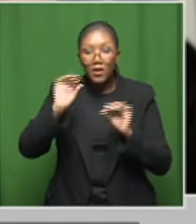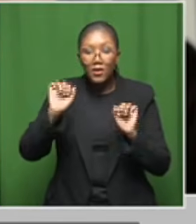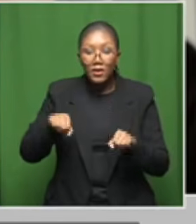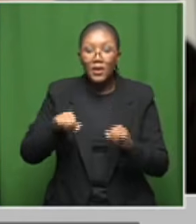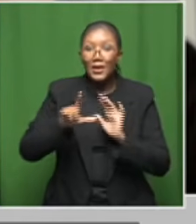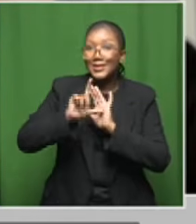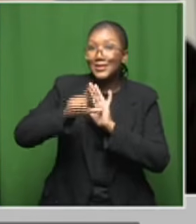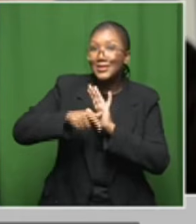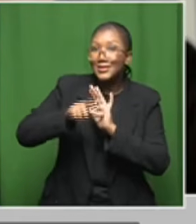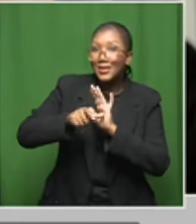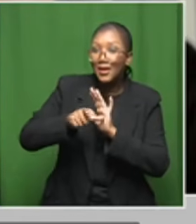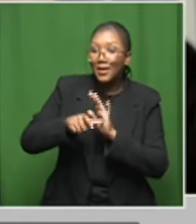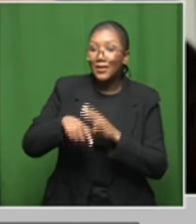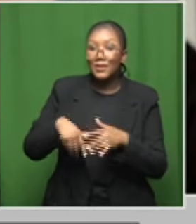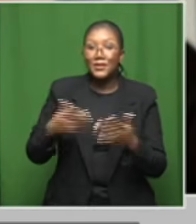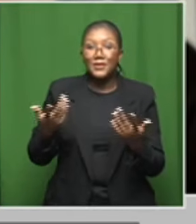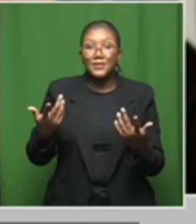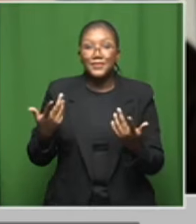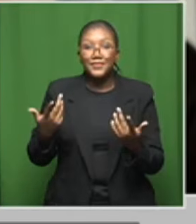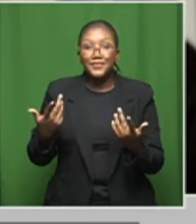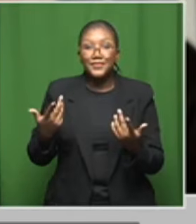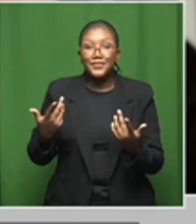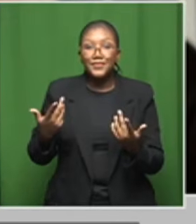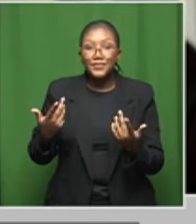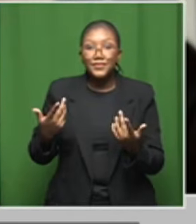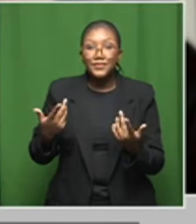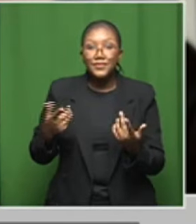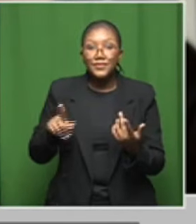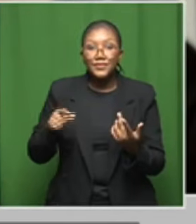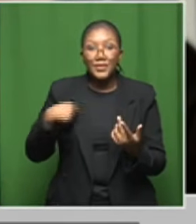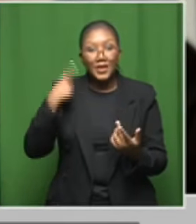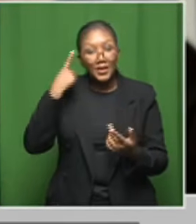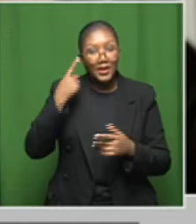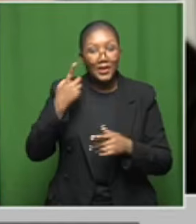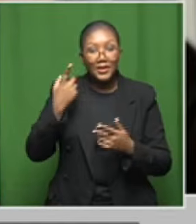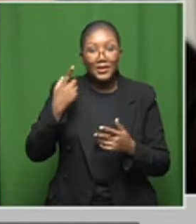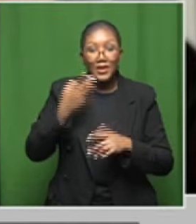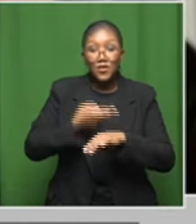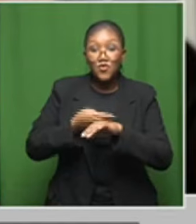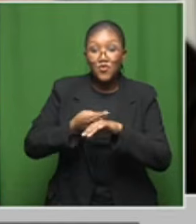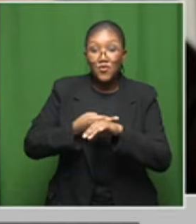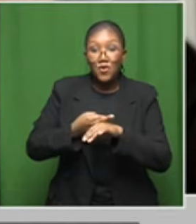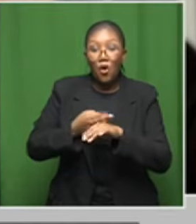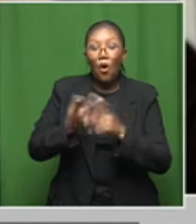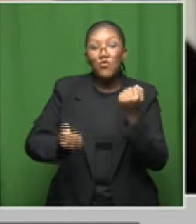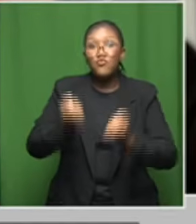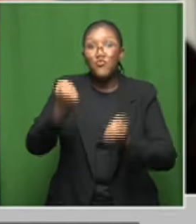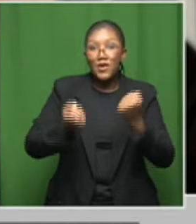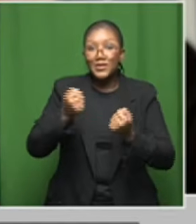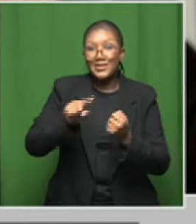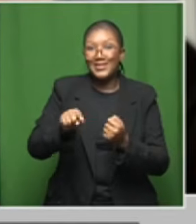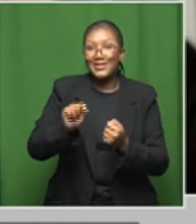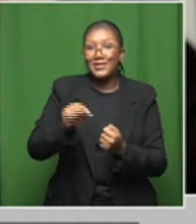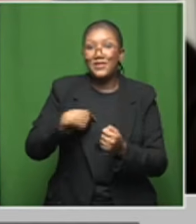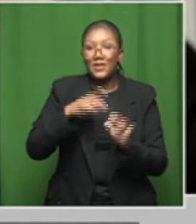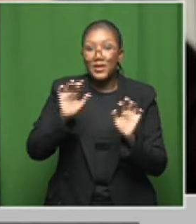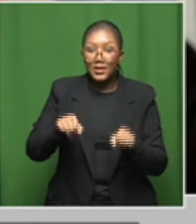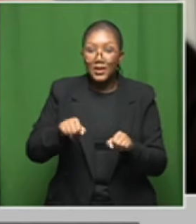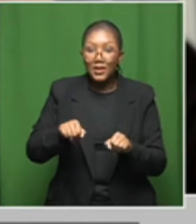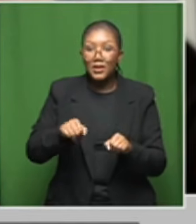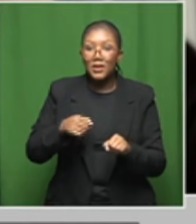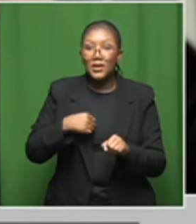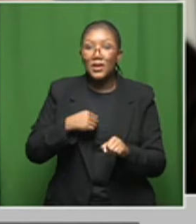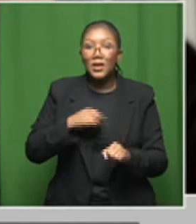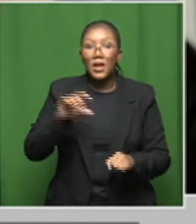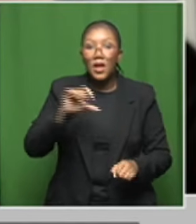design. You see, the race comprises of the WireCar Grand